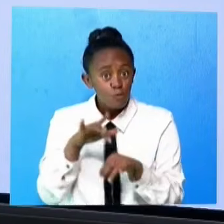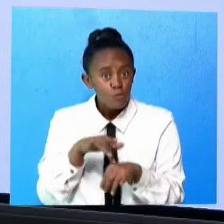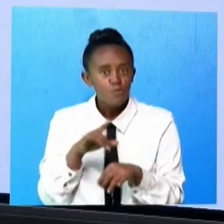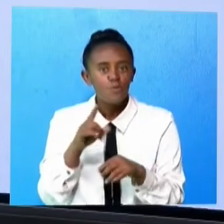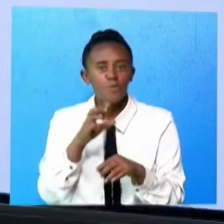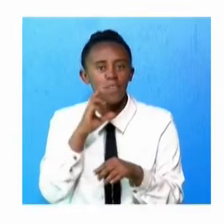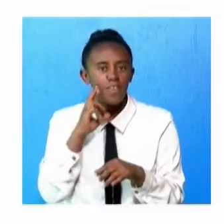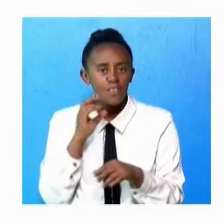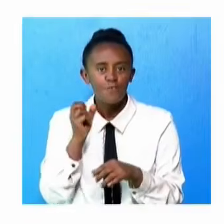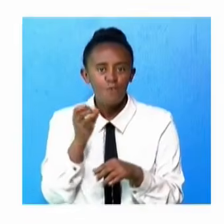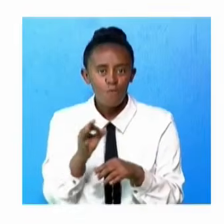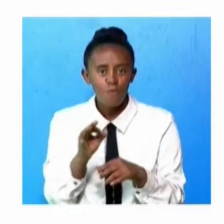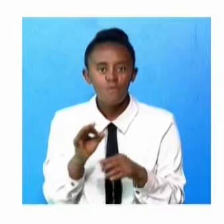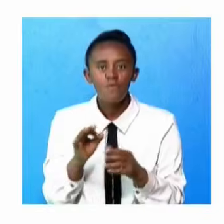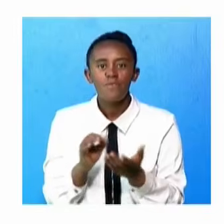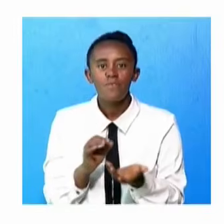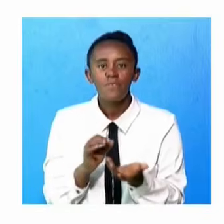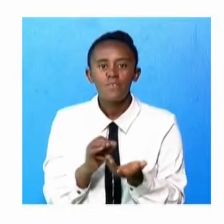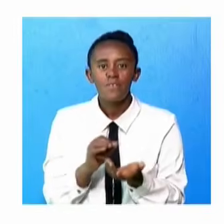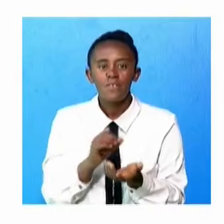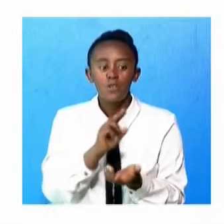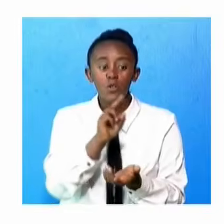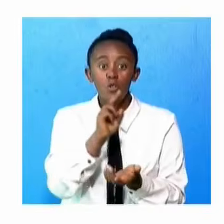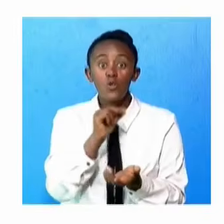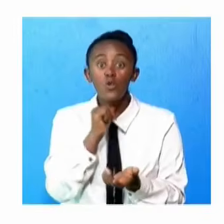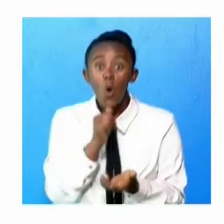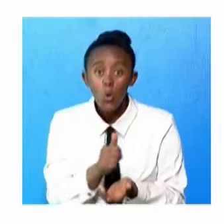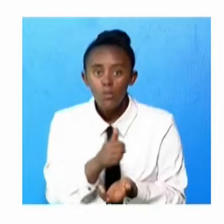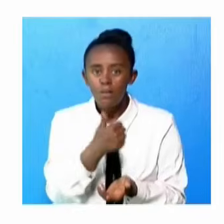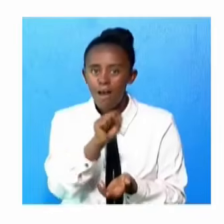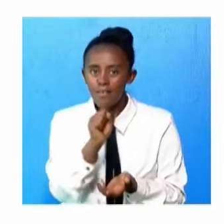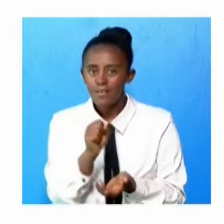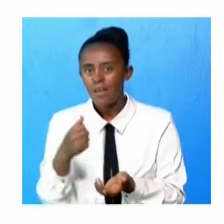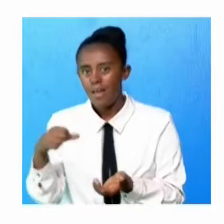of not as.